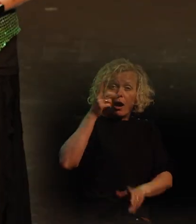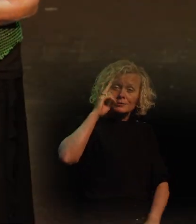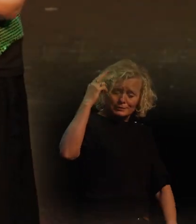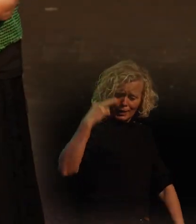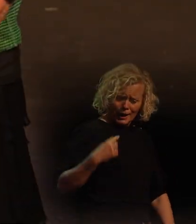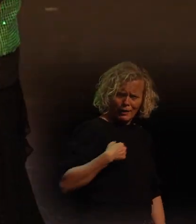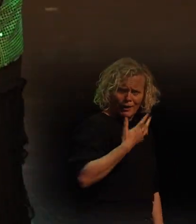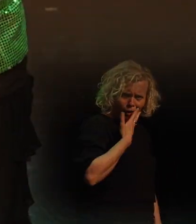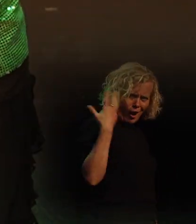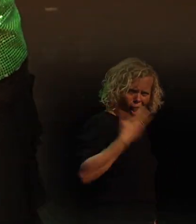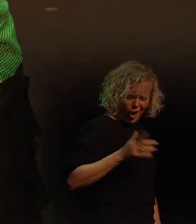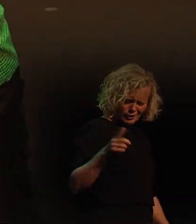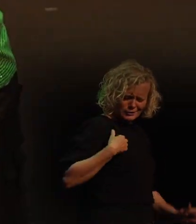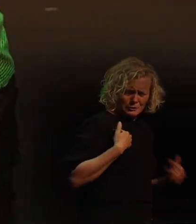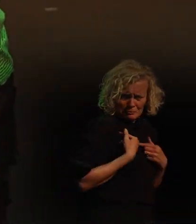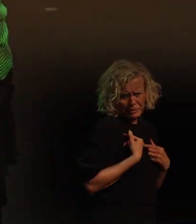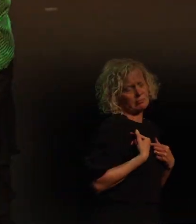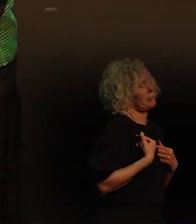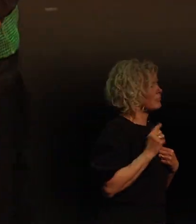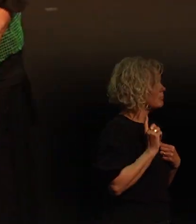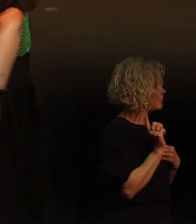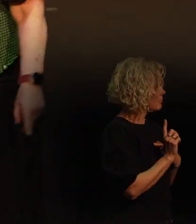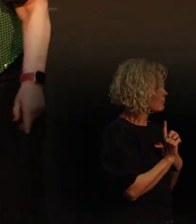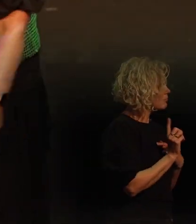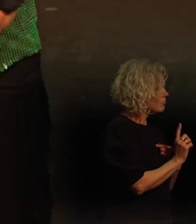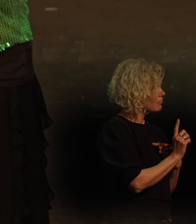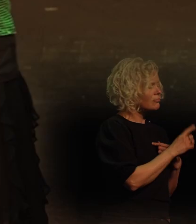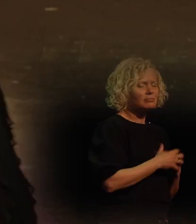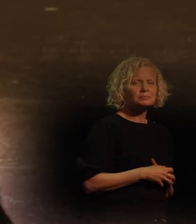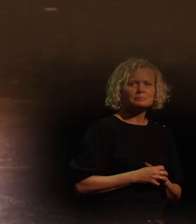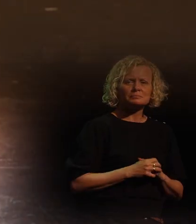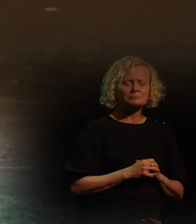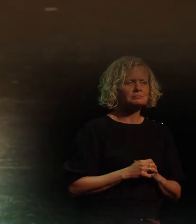what it is you have, then you ain't having me.